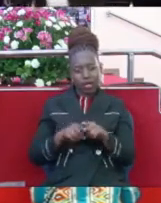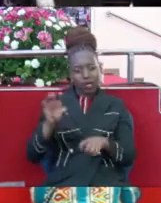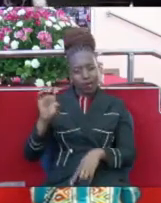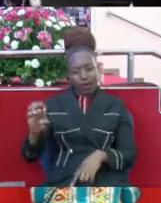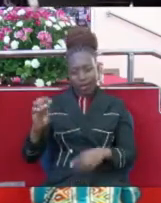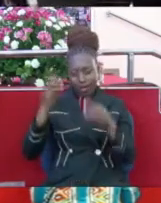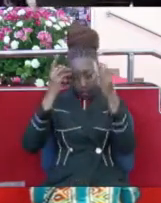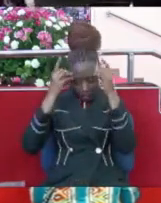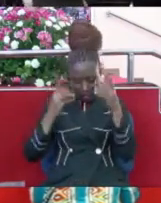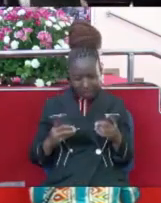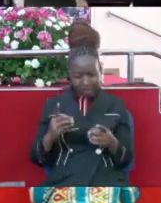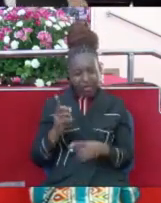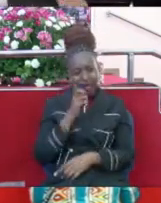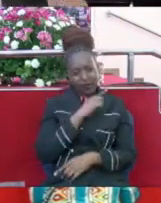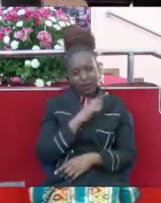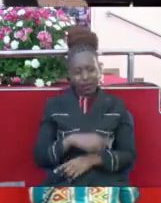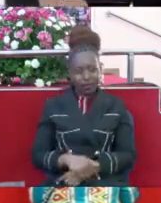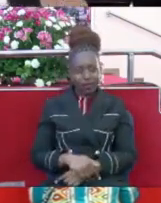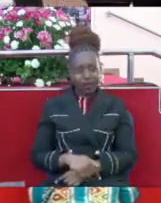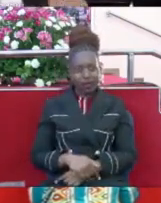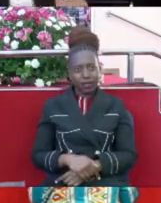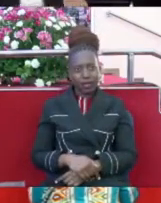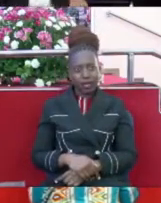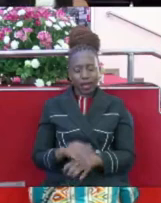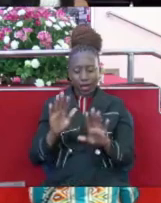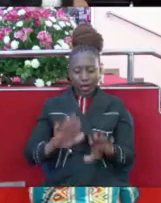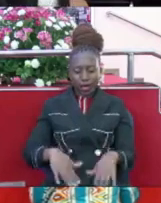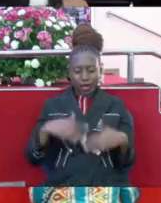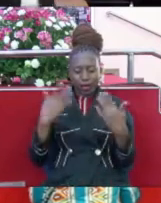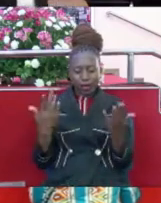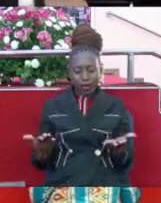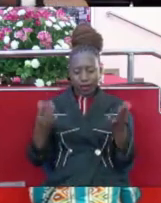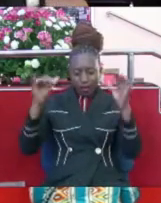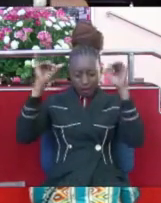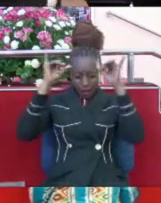decision. And he roasted the oxen.